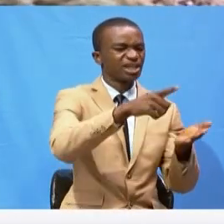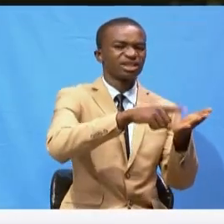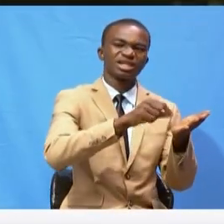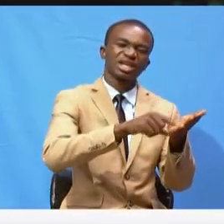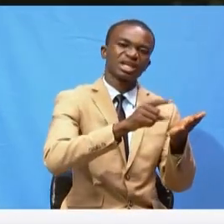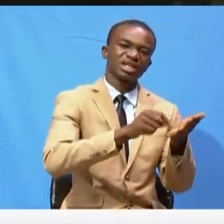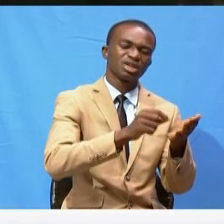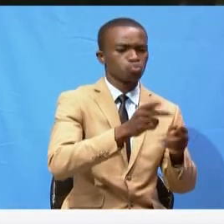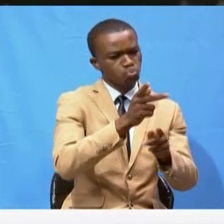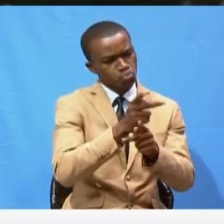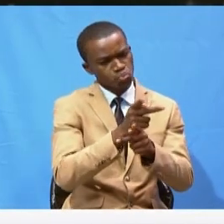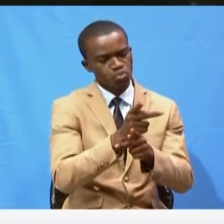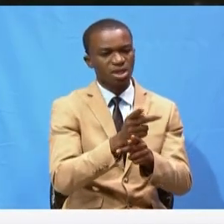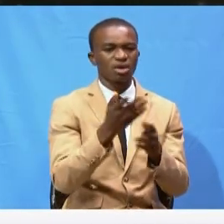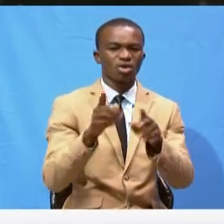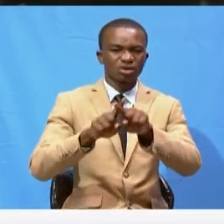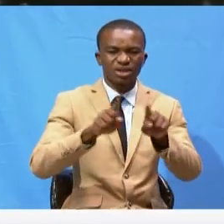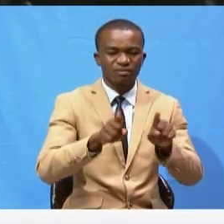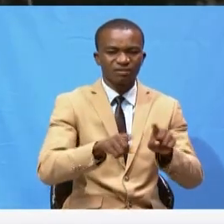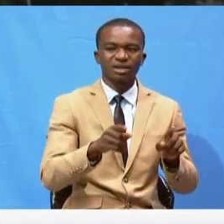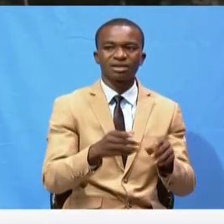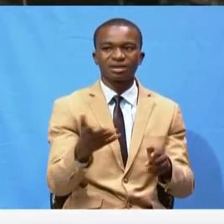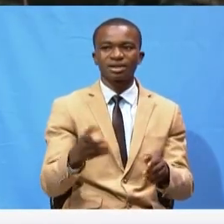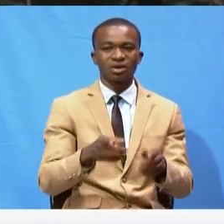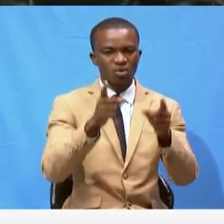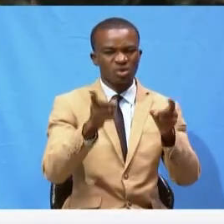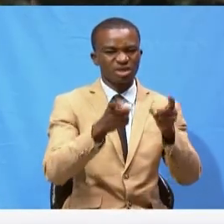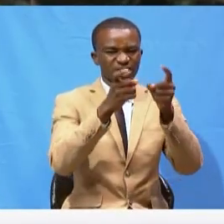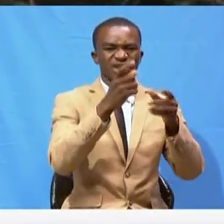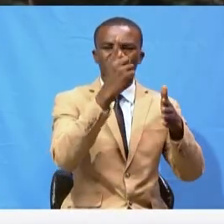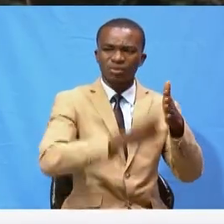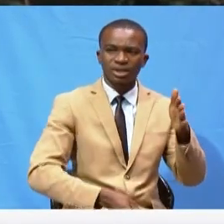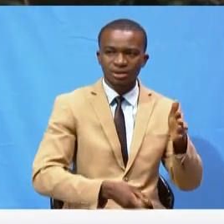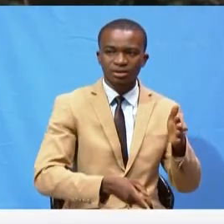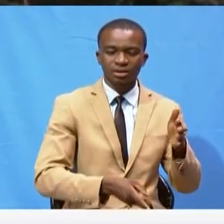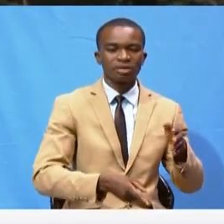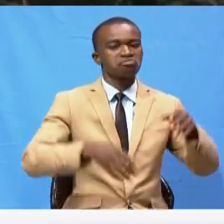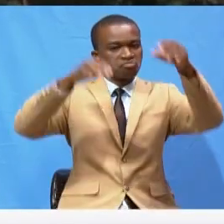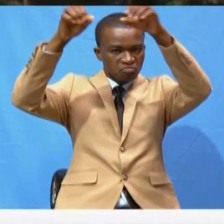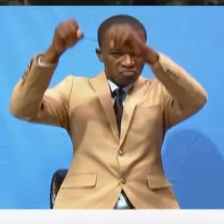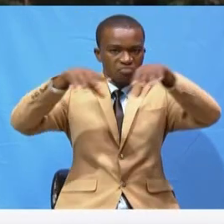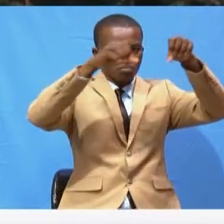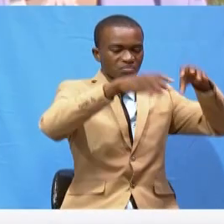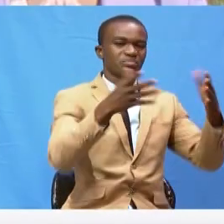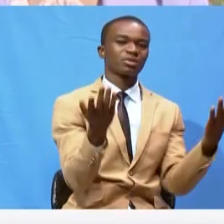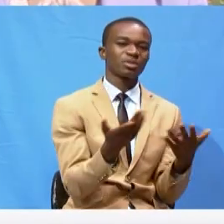plus feed. We have a challenge. The challenge is that this place has no power and